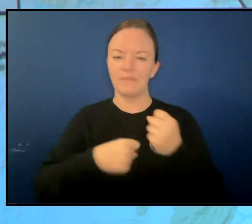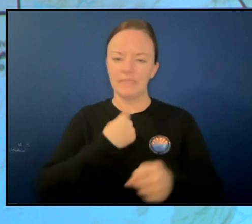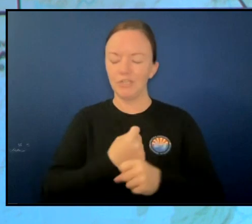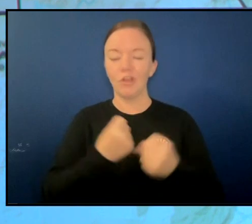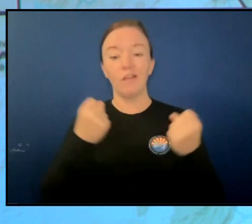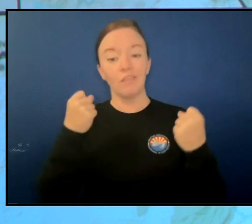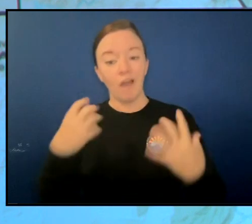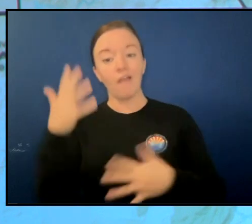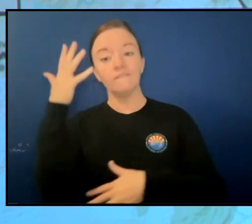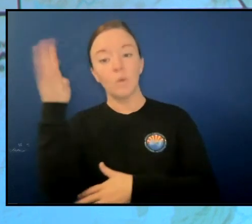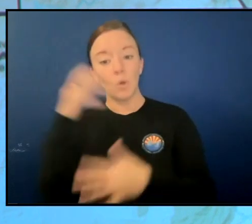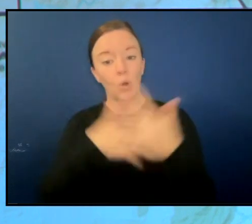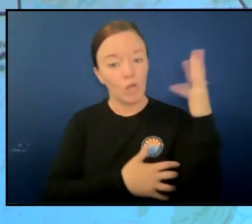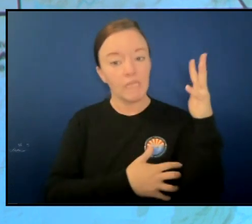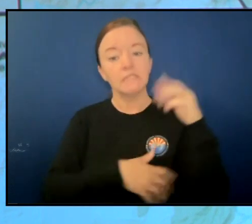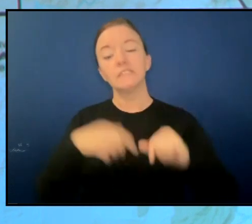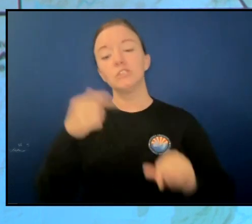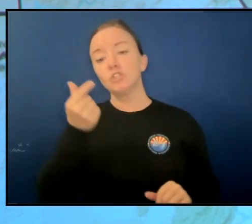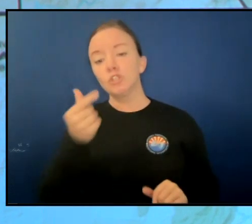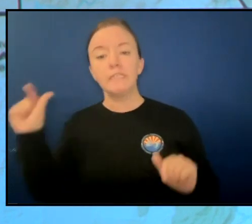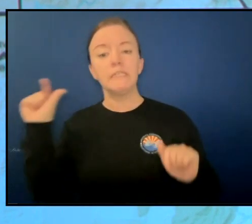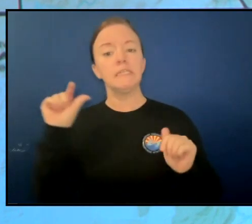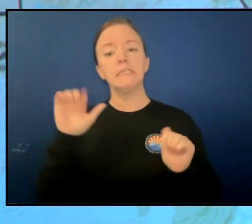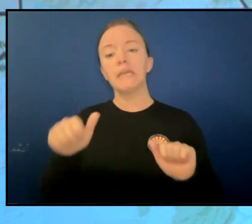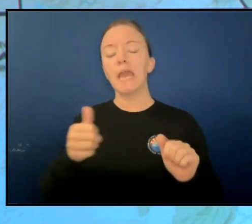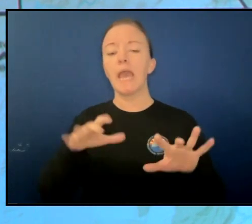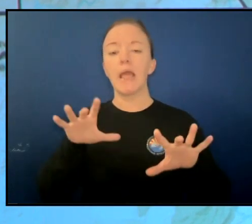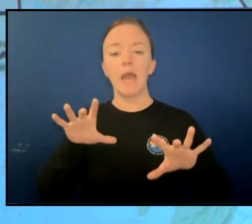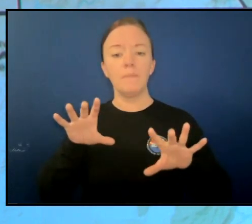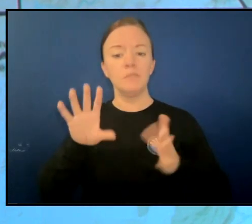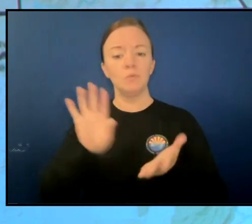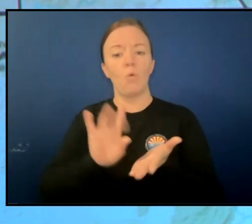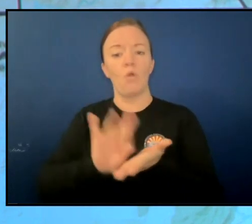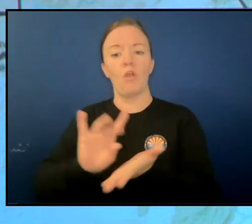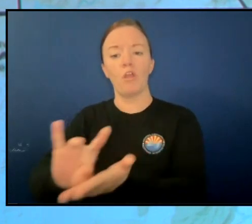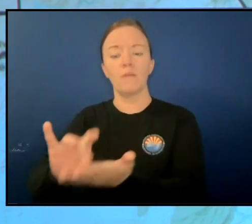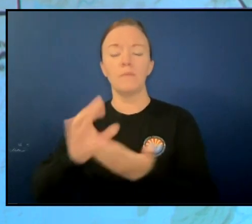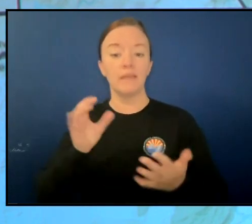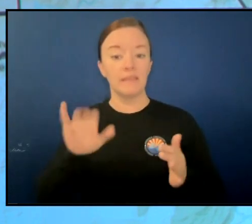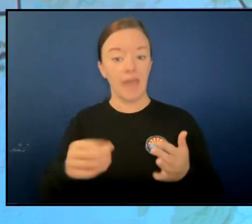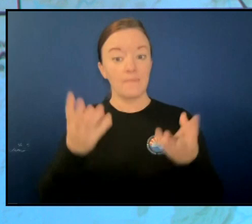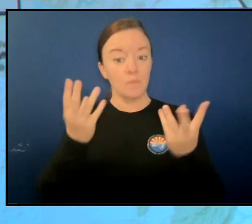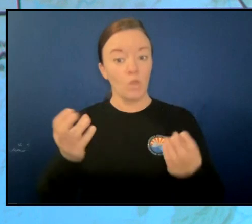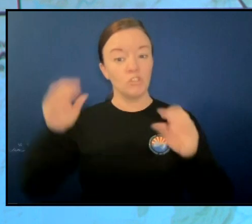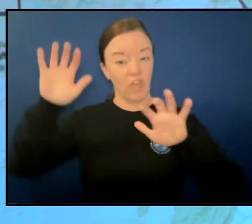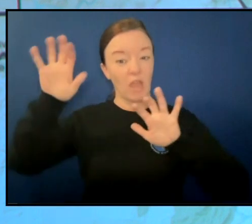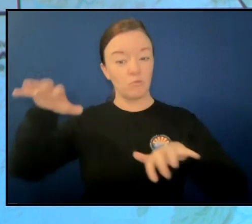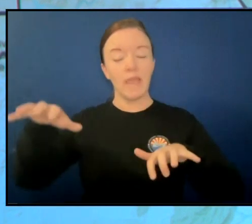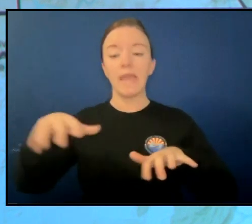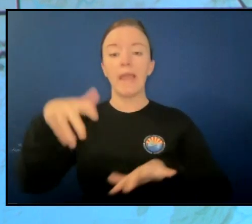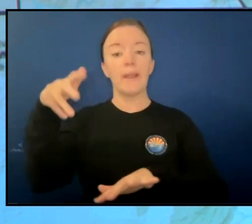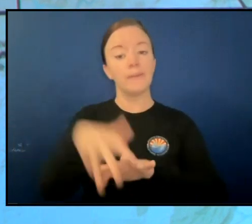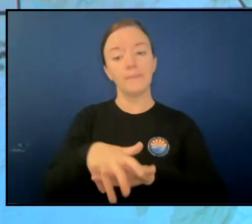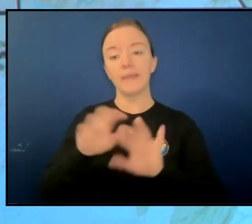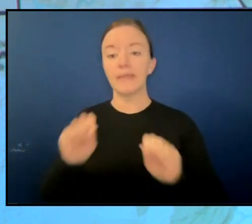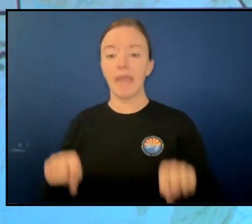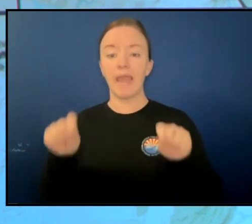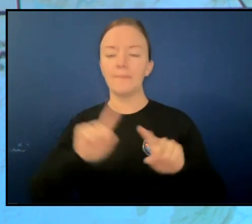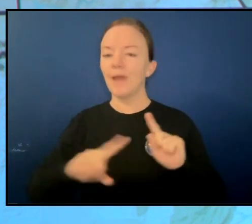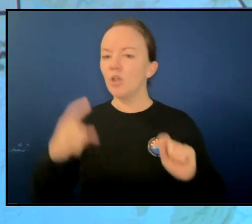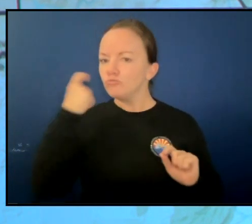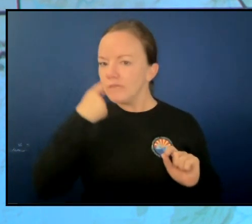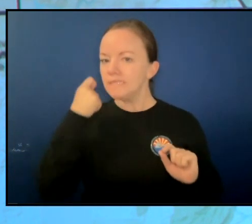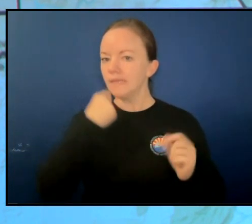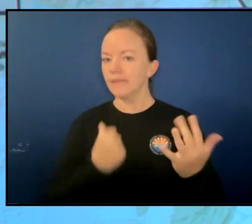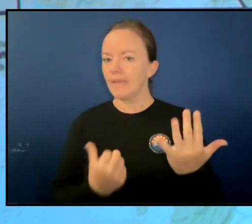of green, able to absorb that moisture that falls from the sky. However, with this recently burned area that we have, we're going to introduce